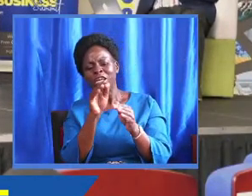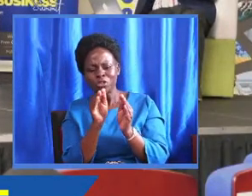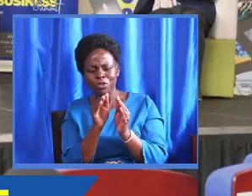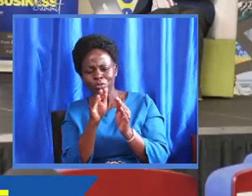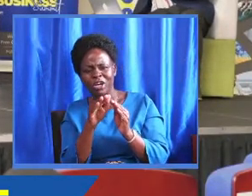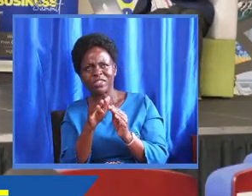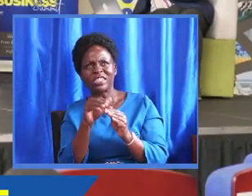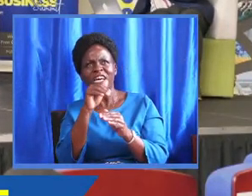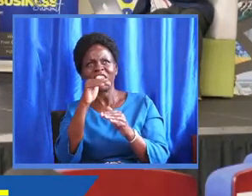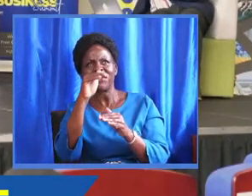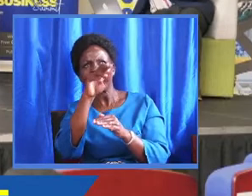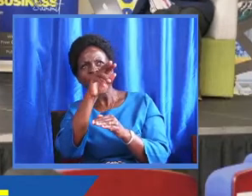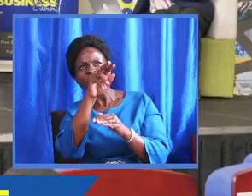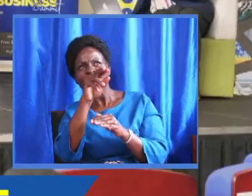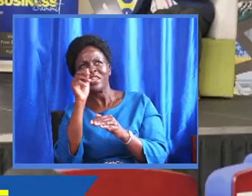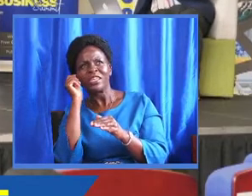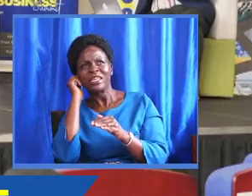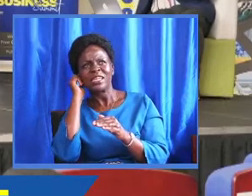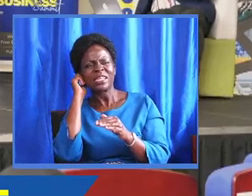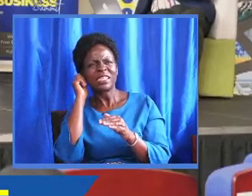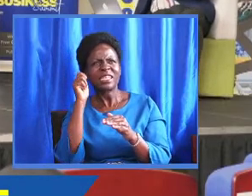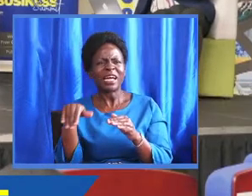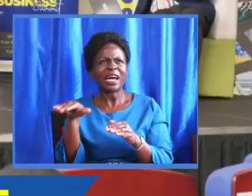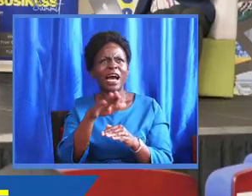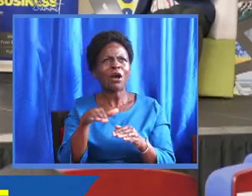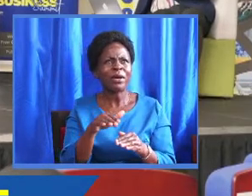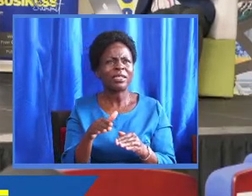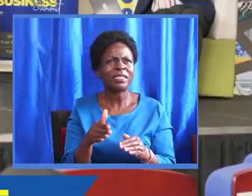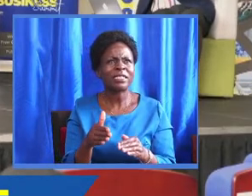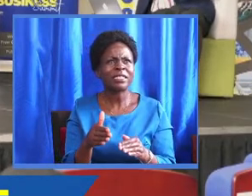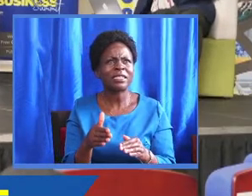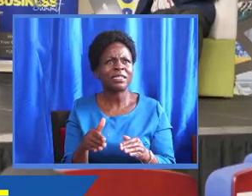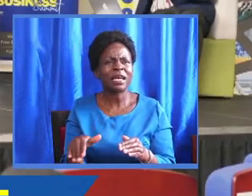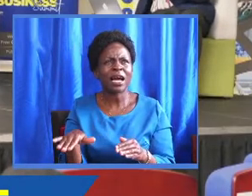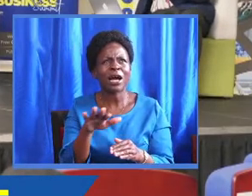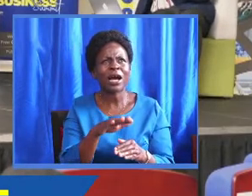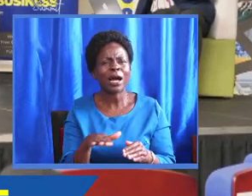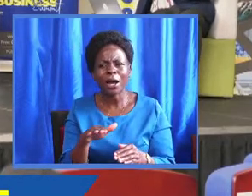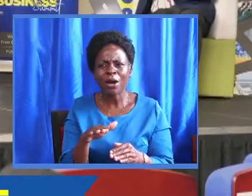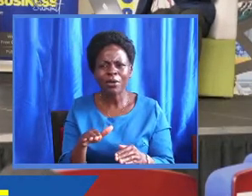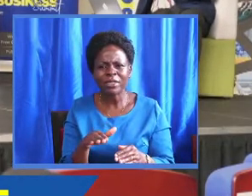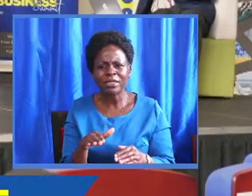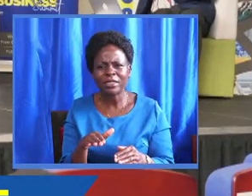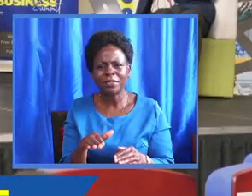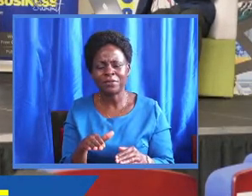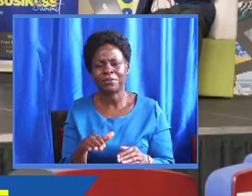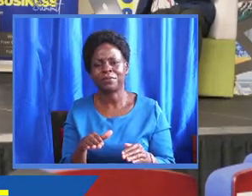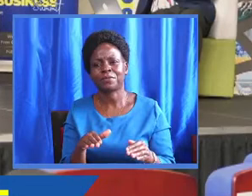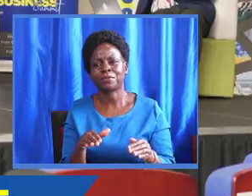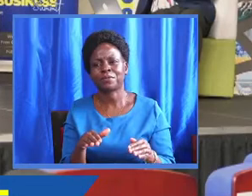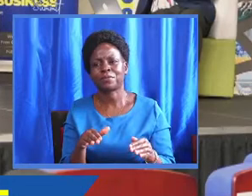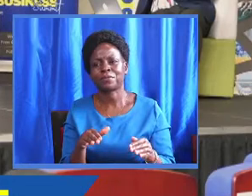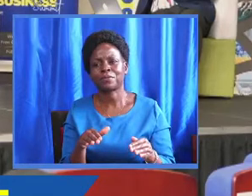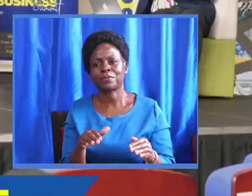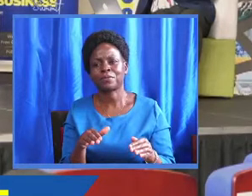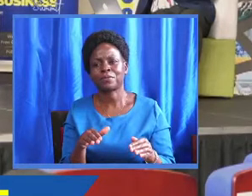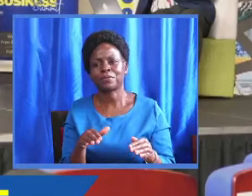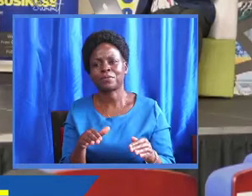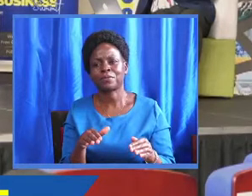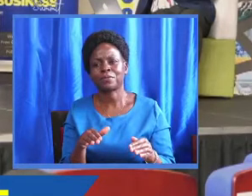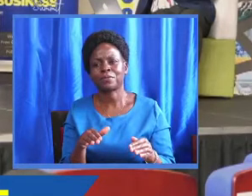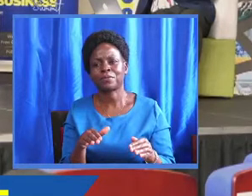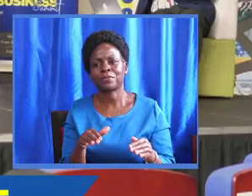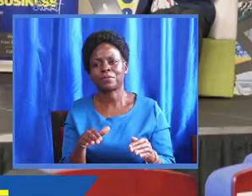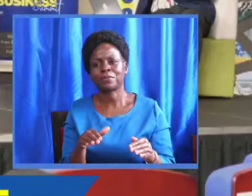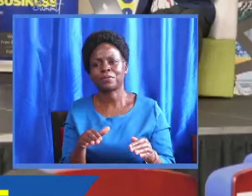Yeah, she's concerned. Is our city on the, or rather cities, let's say cities, because in Kampala and Masaka and